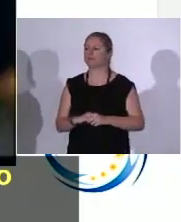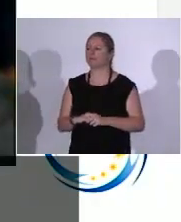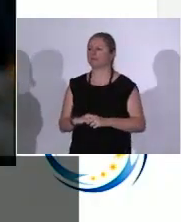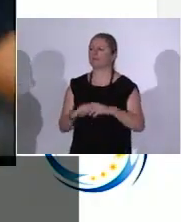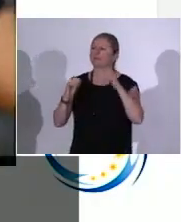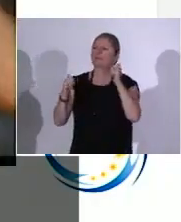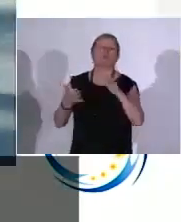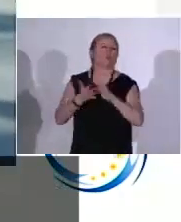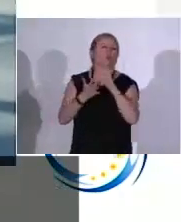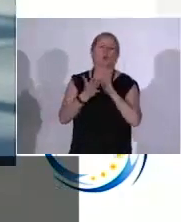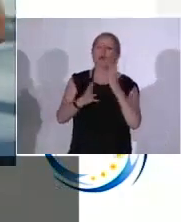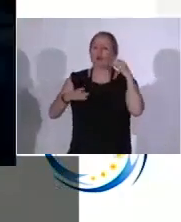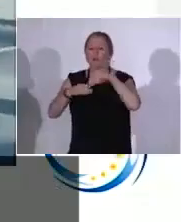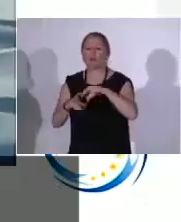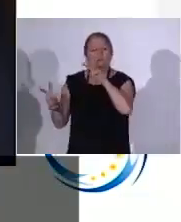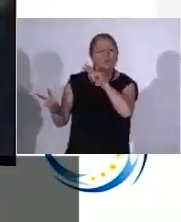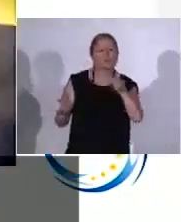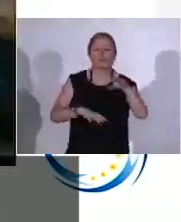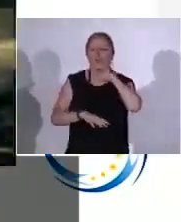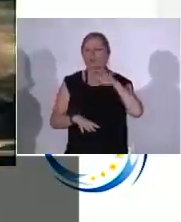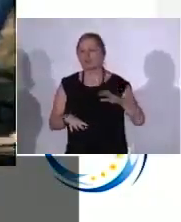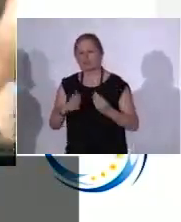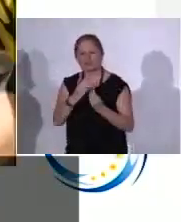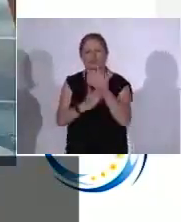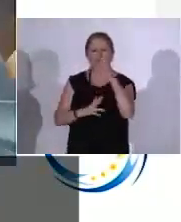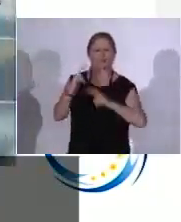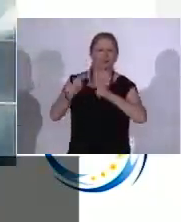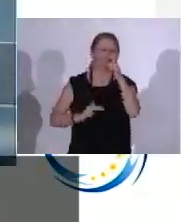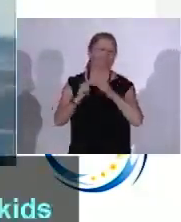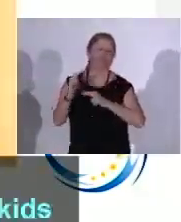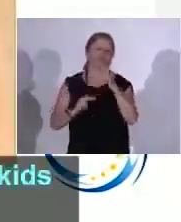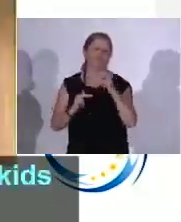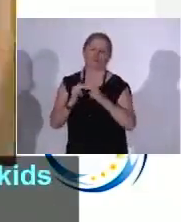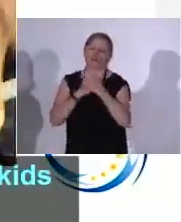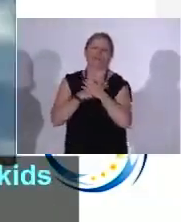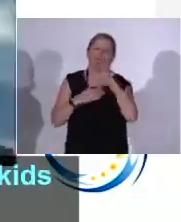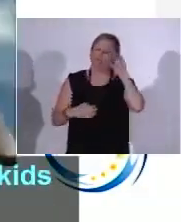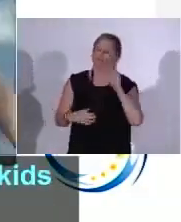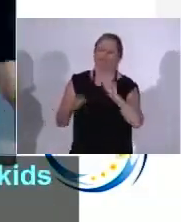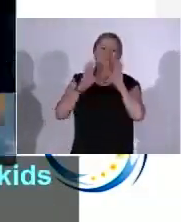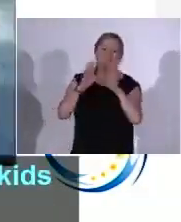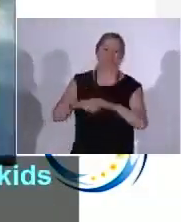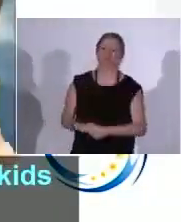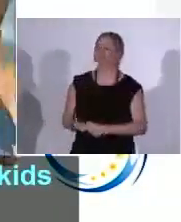part of it. You can just see these kids grow, develop. How can you not love being a part of that? It's amazing.